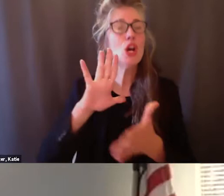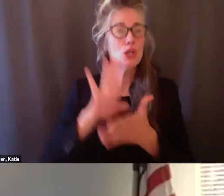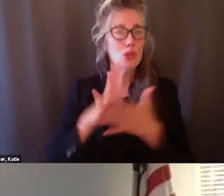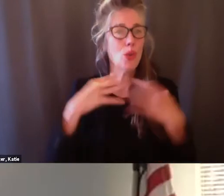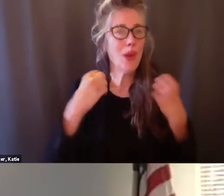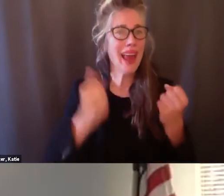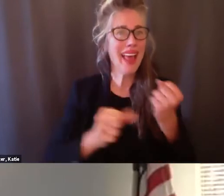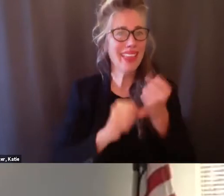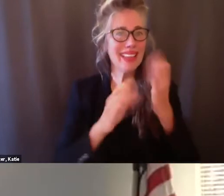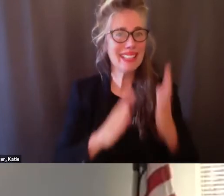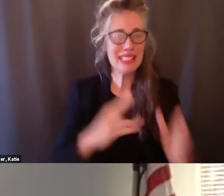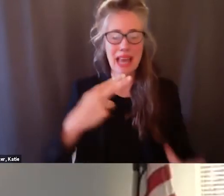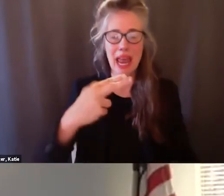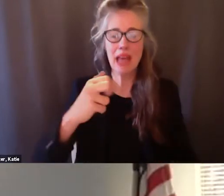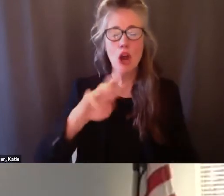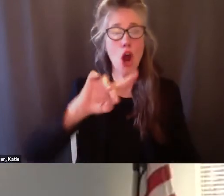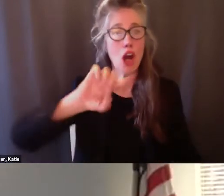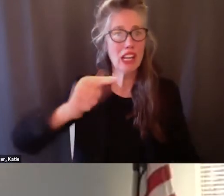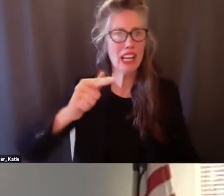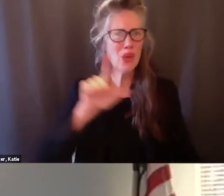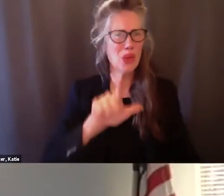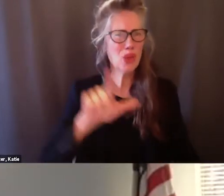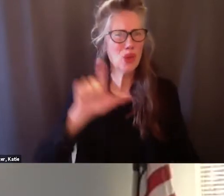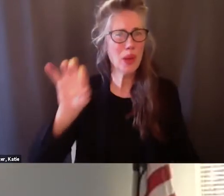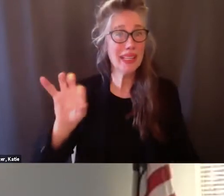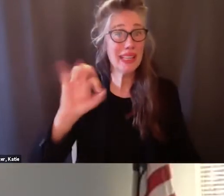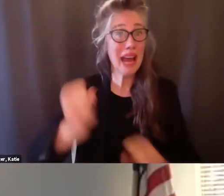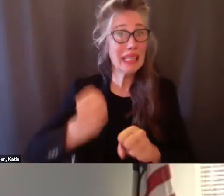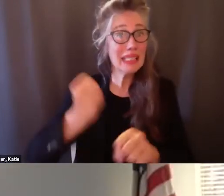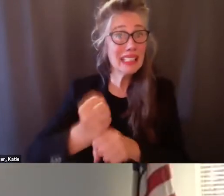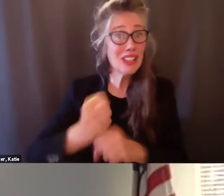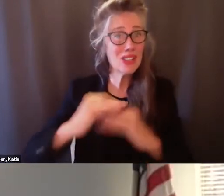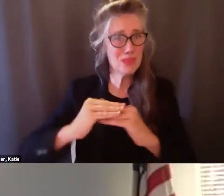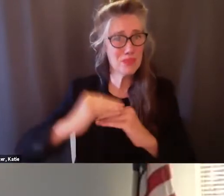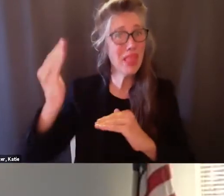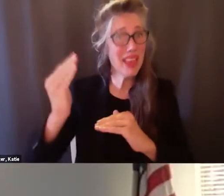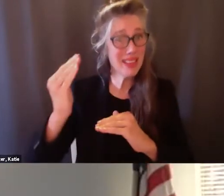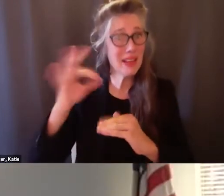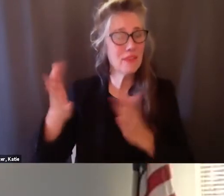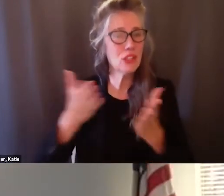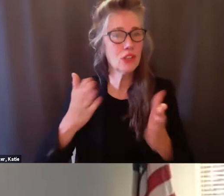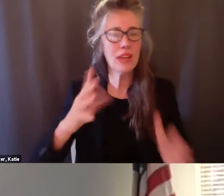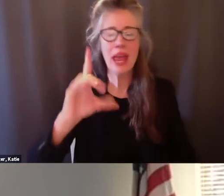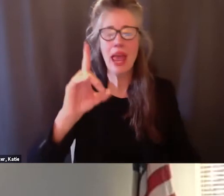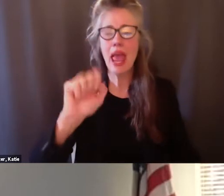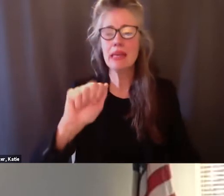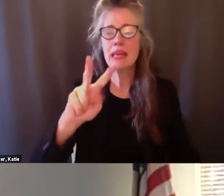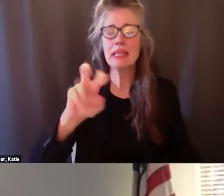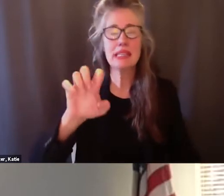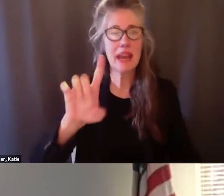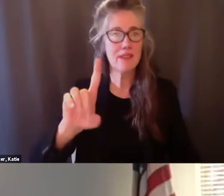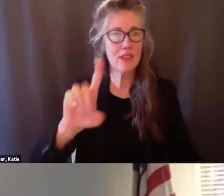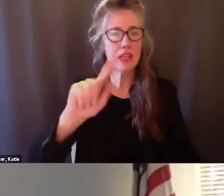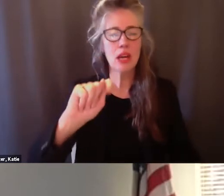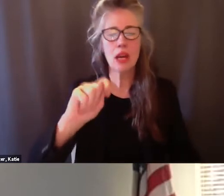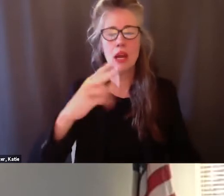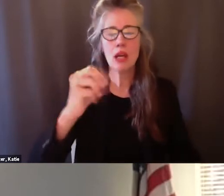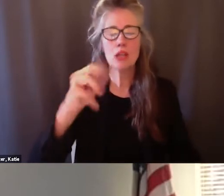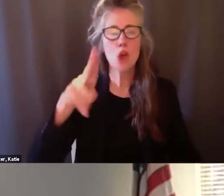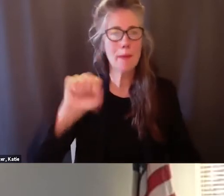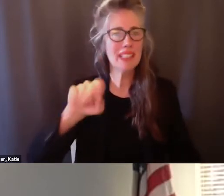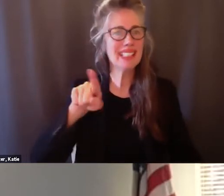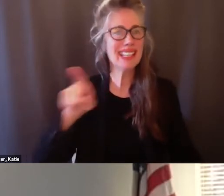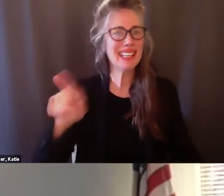with 29 plus years of service. And also David Thomas, who's a light construction foreperson at